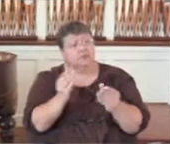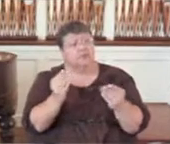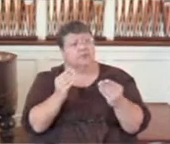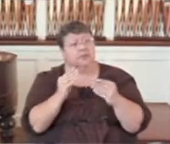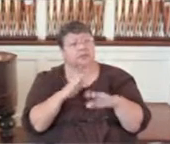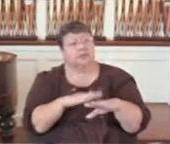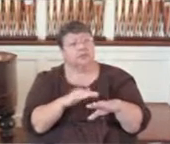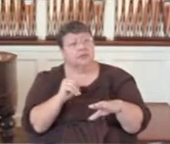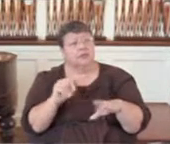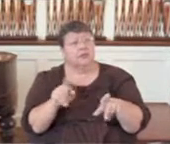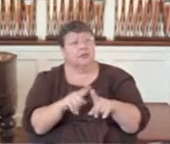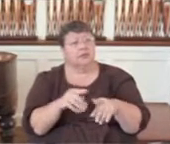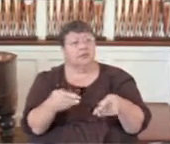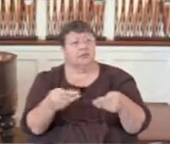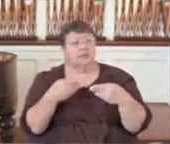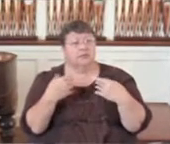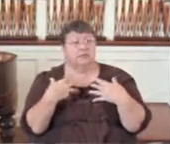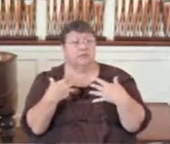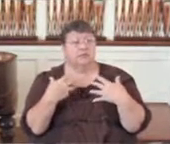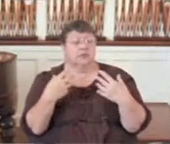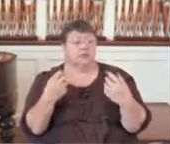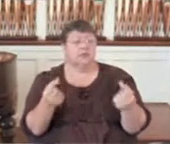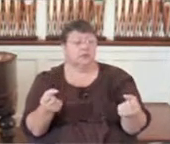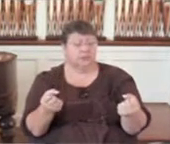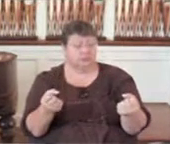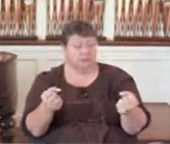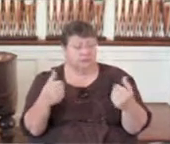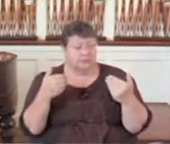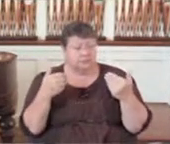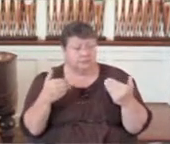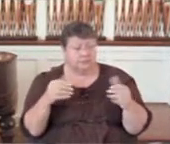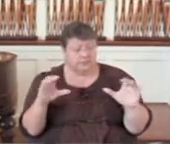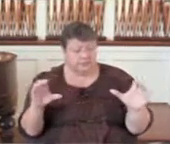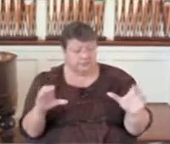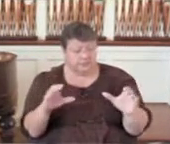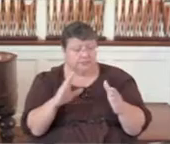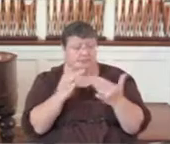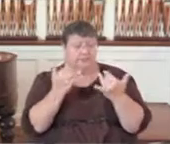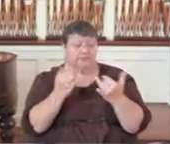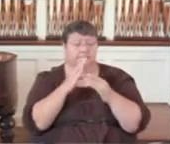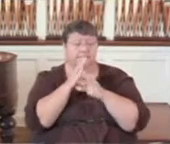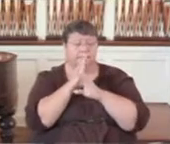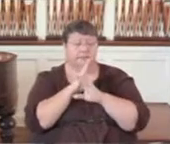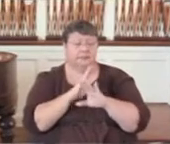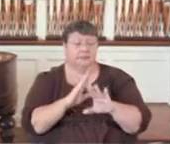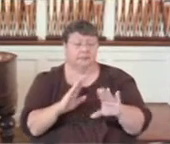us the call will also give us the courage to act. Let's be in silence.